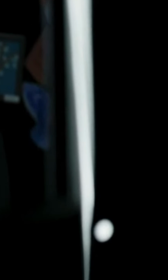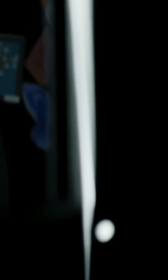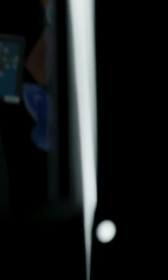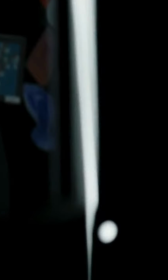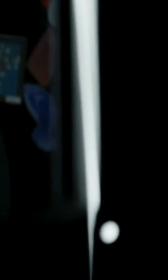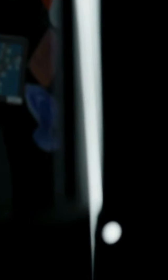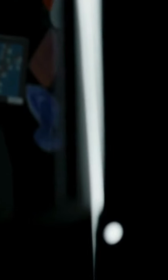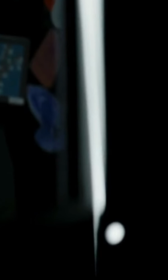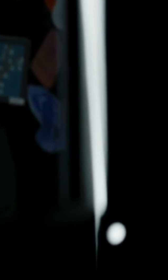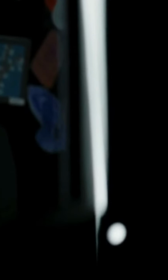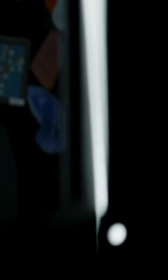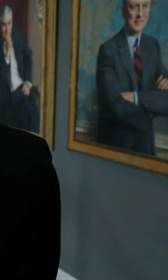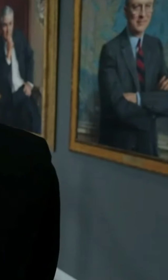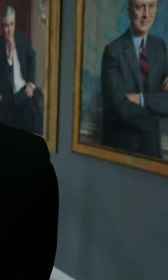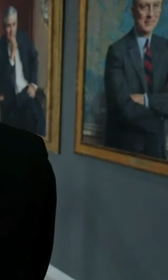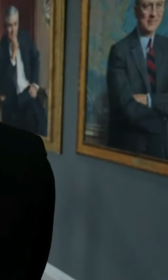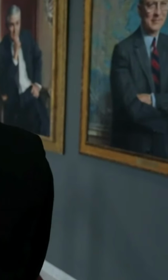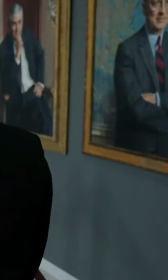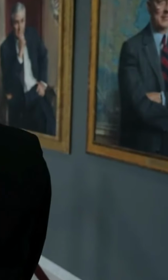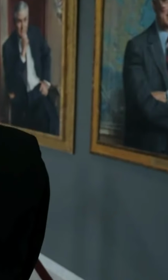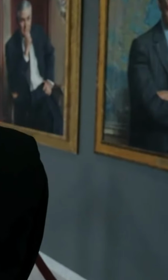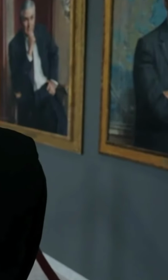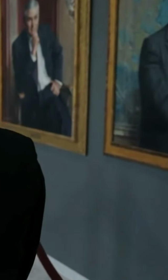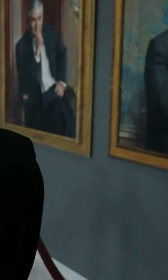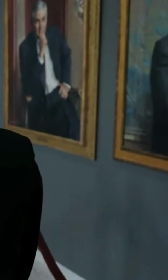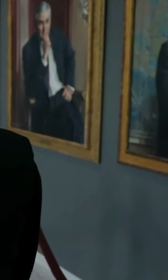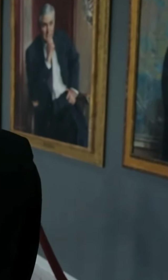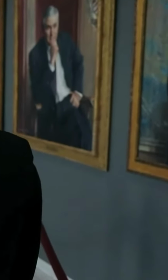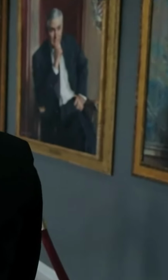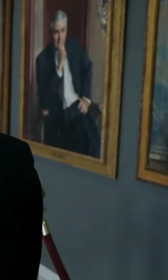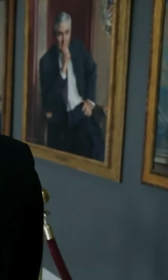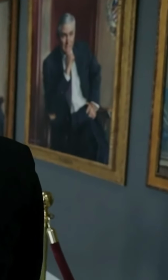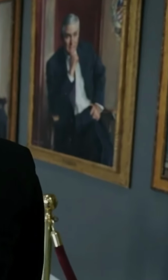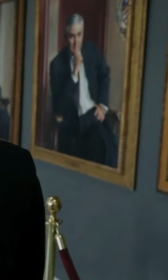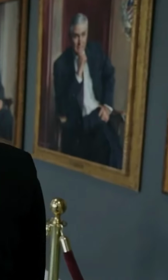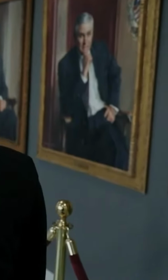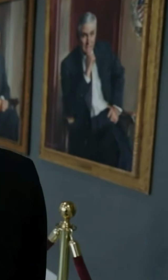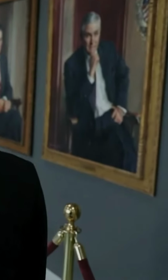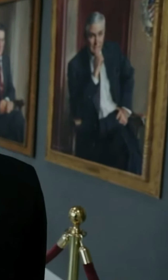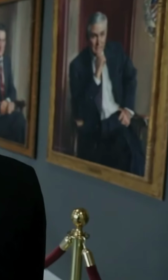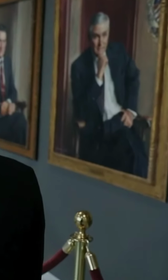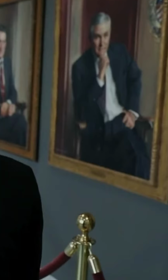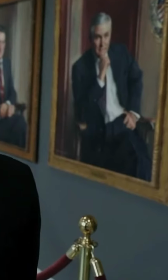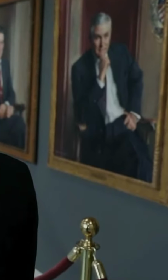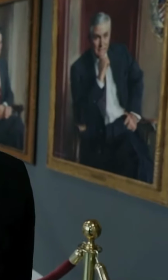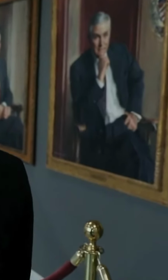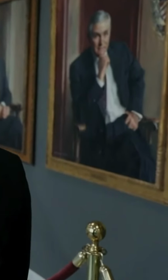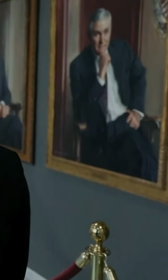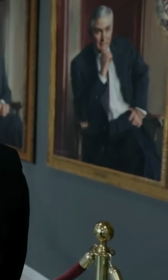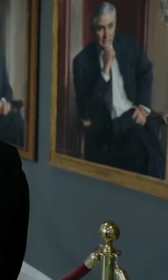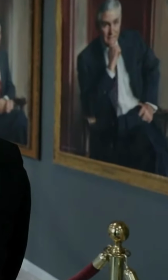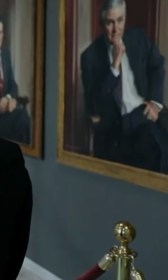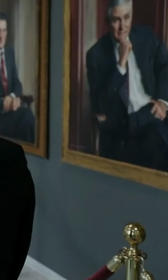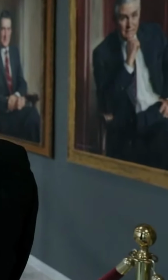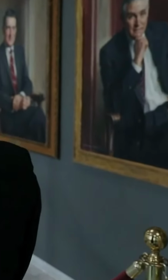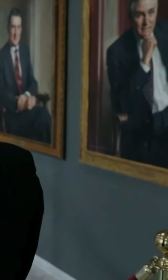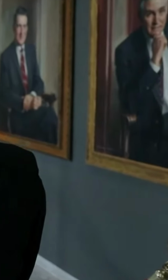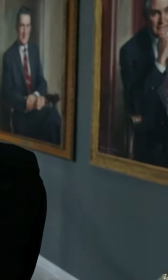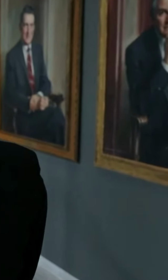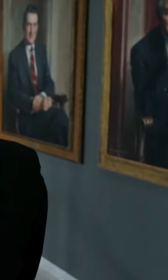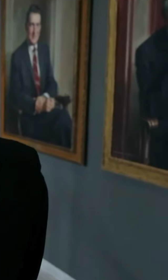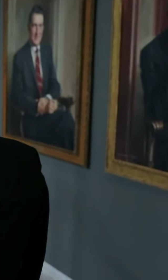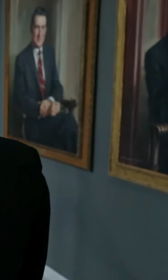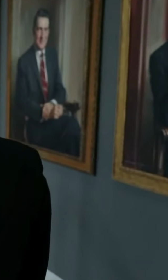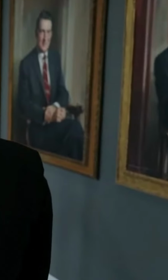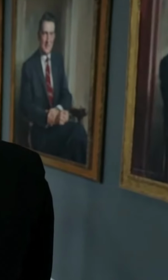a box-checking exercise. I am a walking declaration, a woman whose inflection does not rise at the end of her